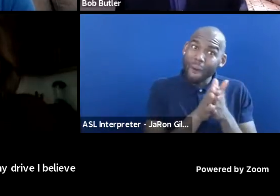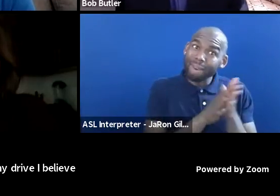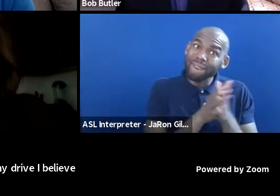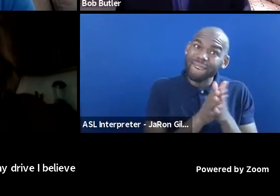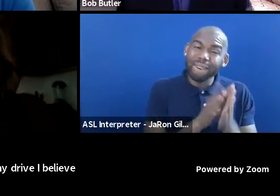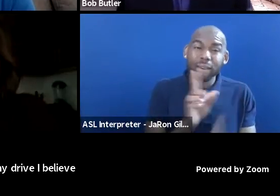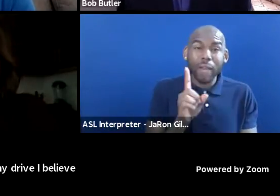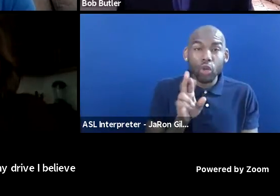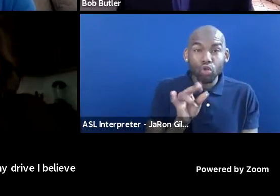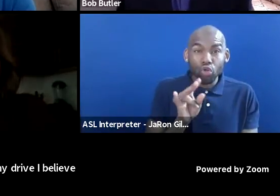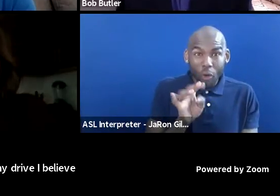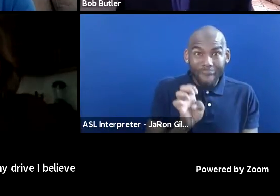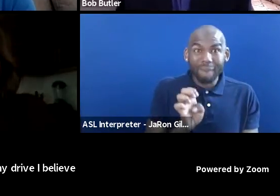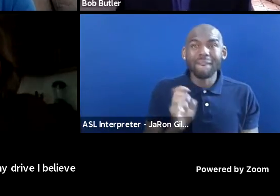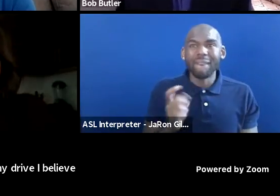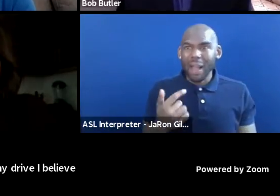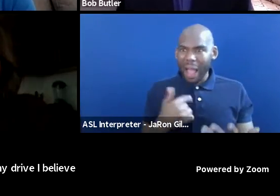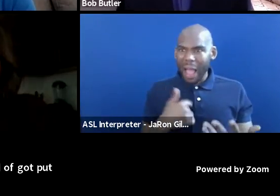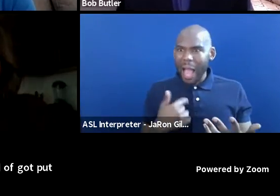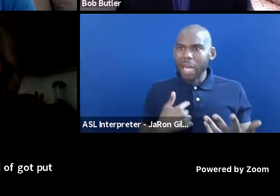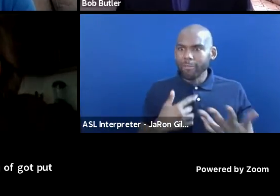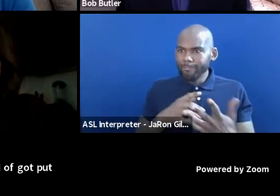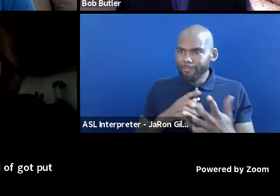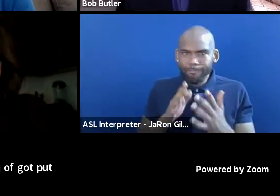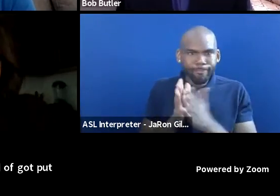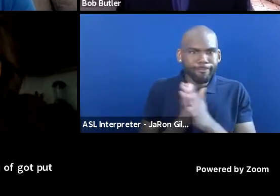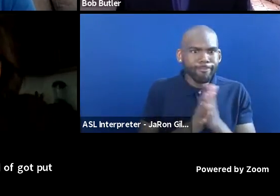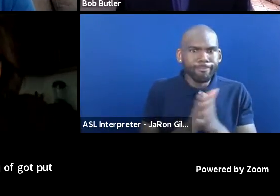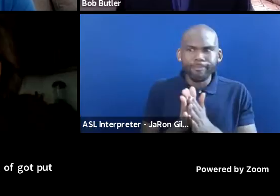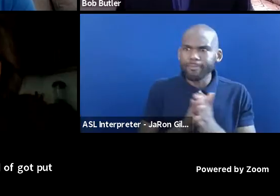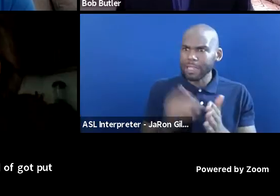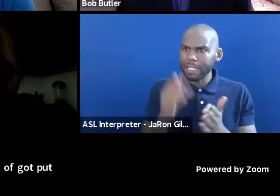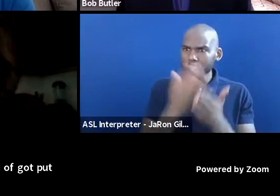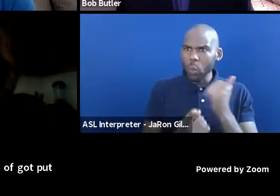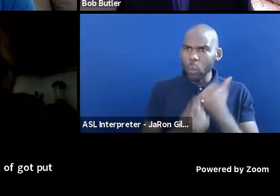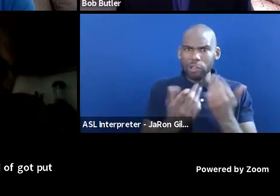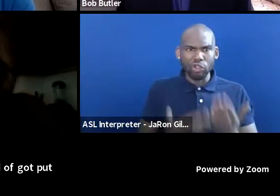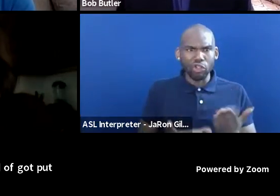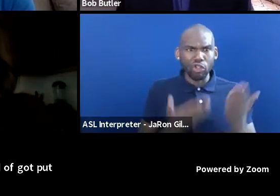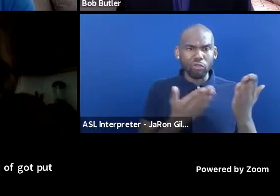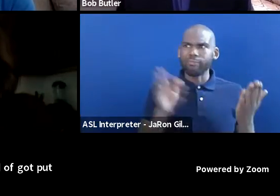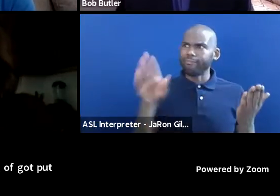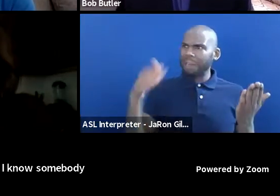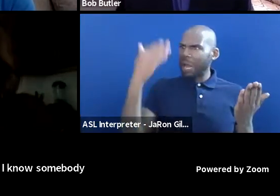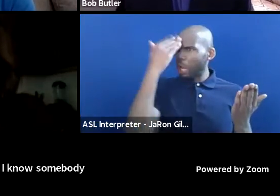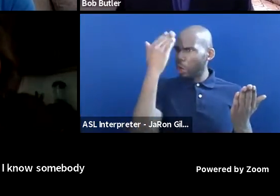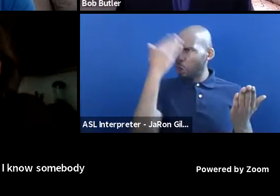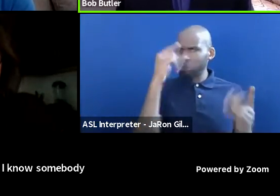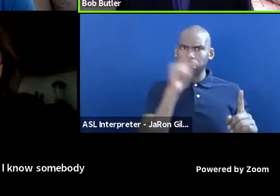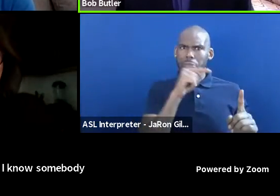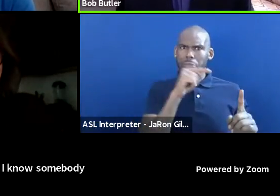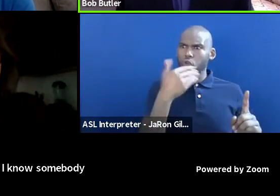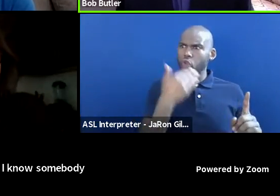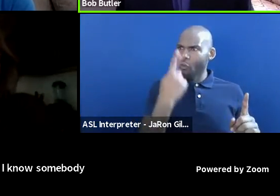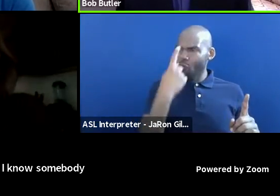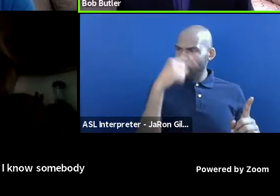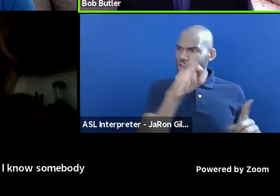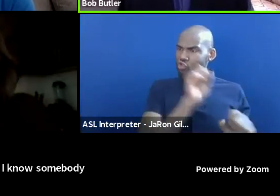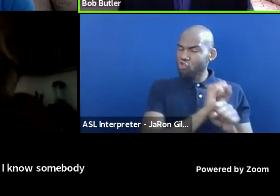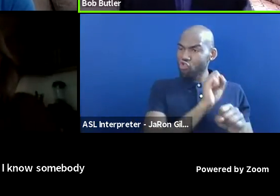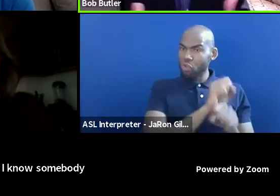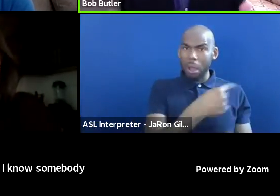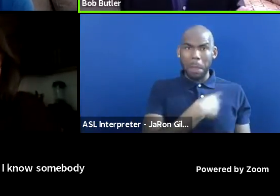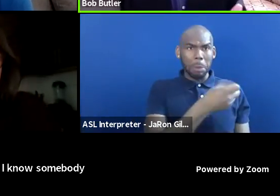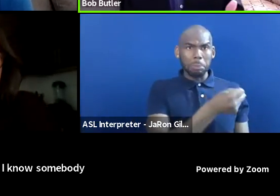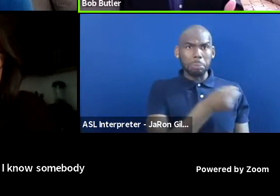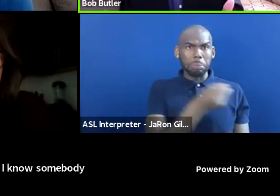situation where it's like, oh, I know somebody who might be good for that job. And now I'm here. And you're covering, your